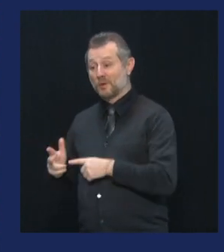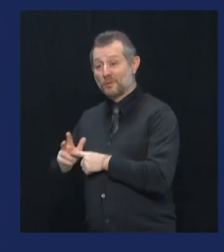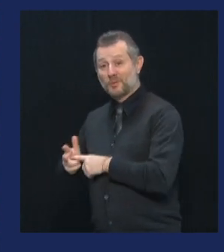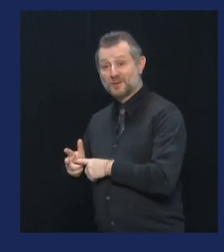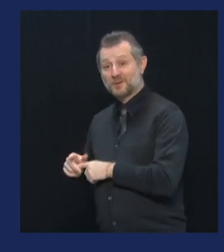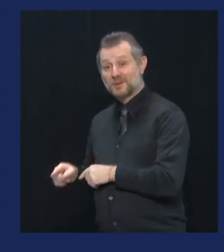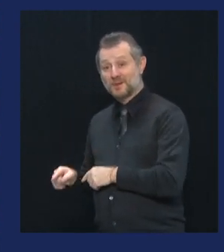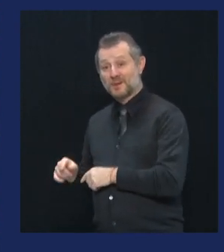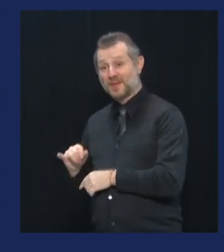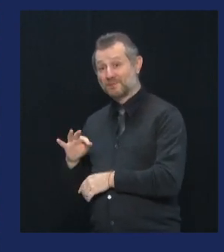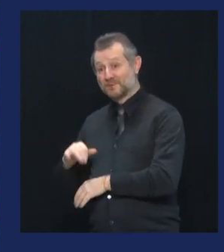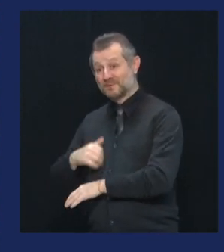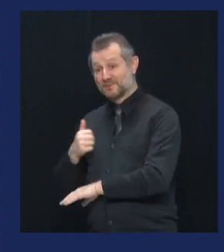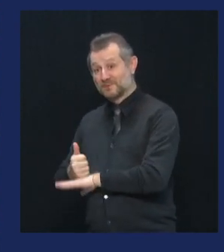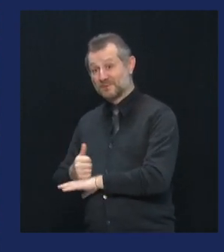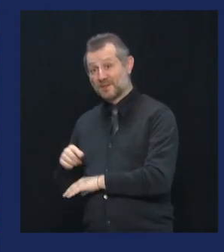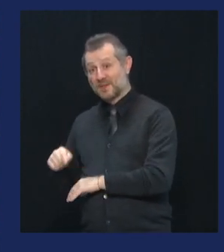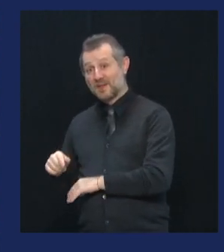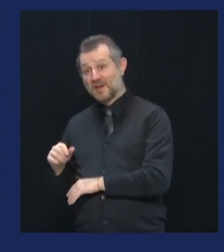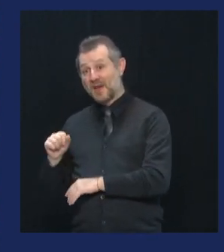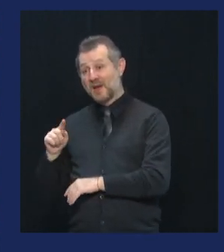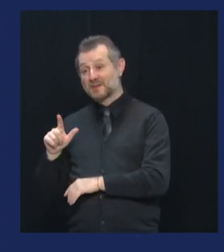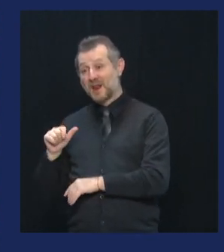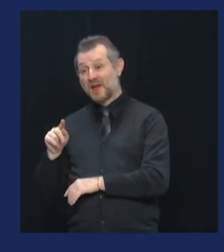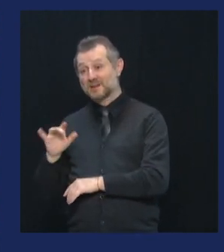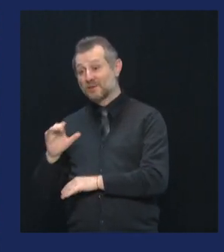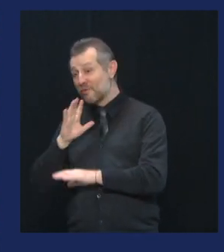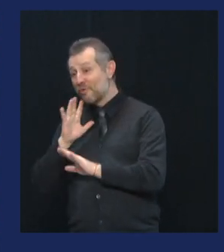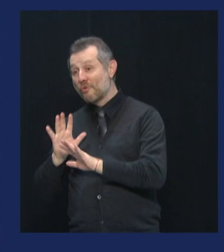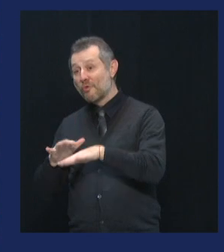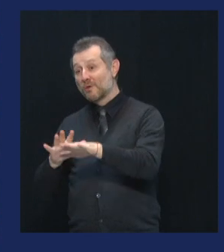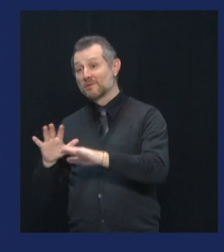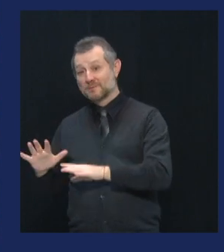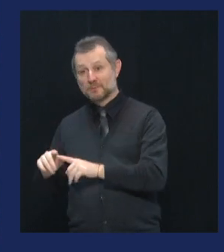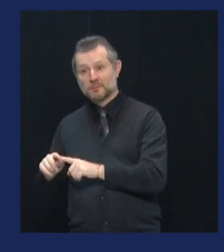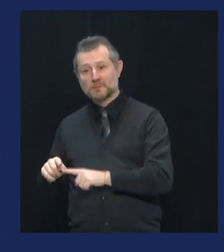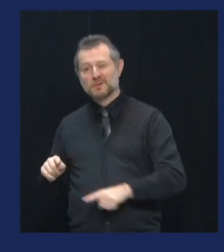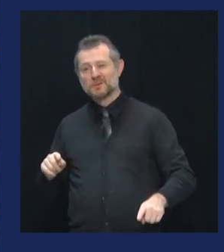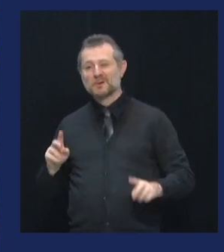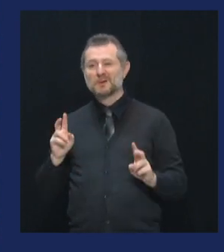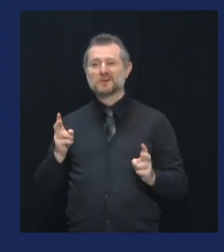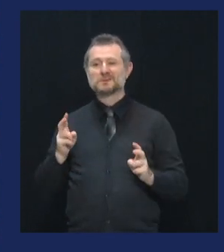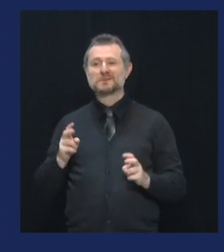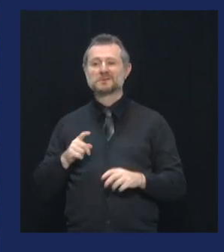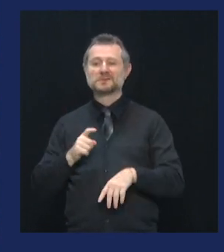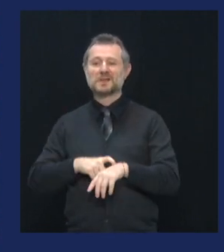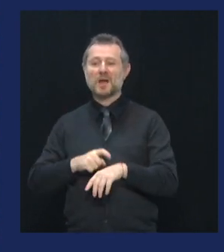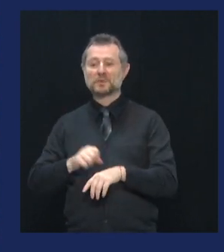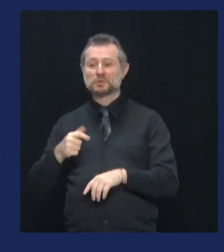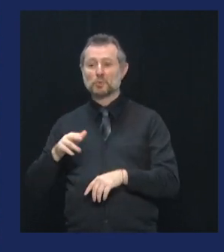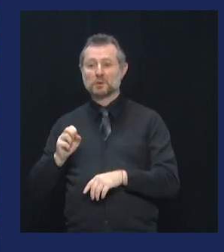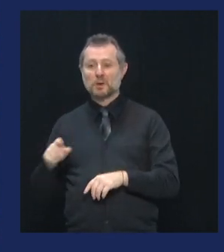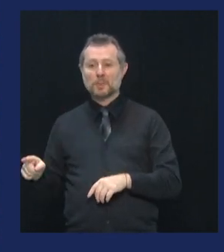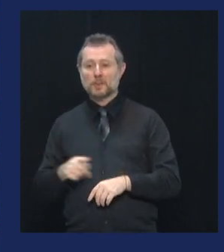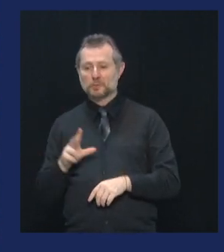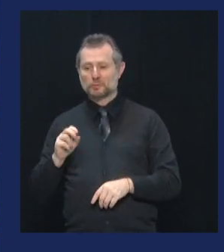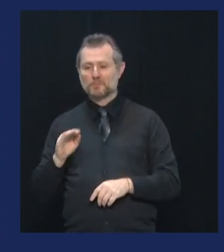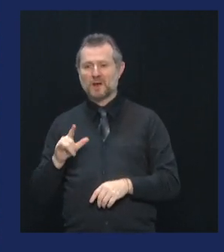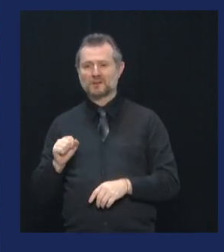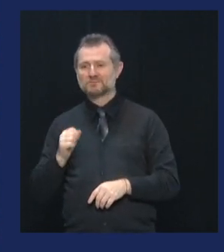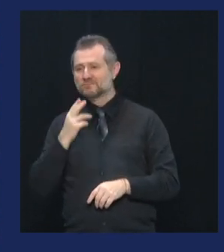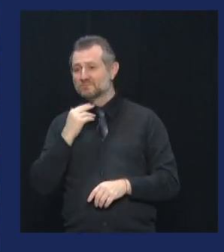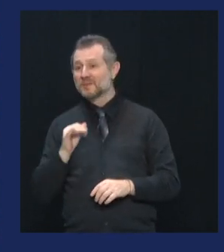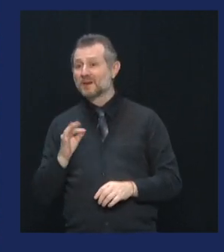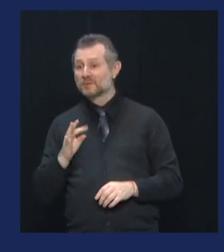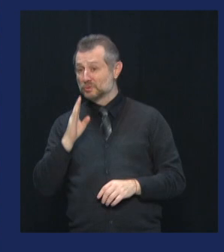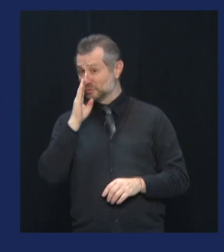in the Atlantic to Times Square is only 30 miles, as the crow flies. However, a transmission cable doesn't follow